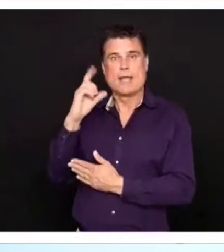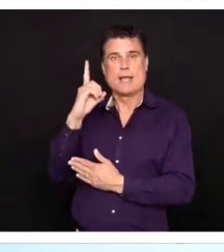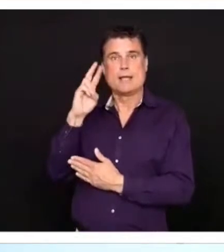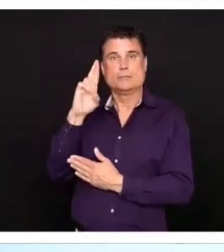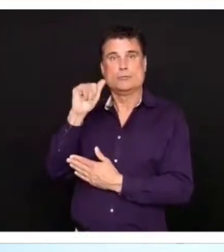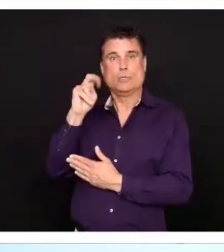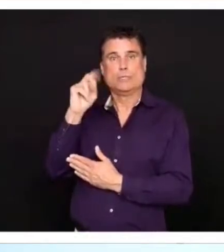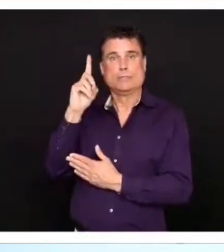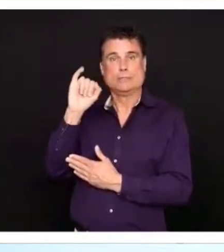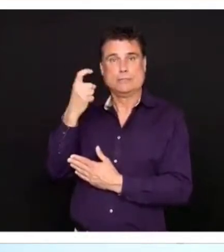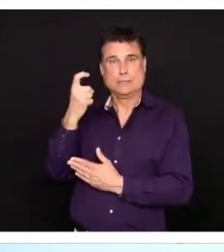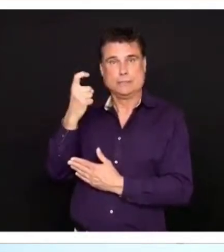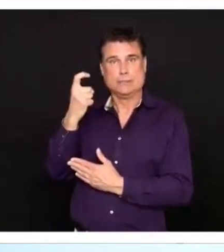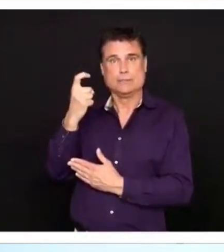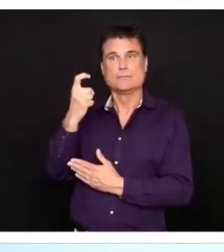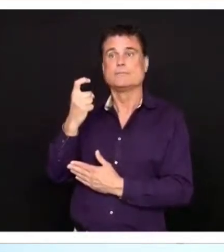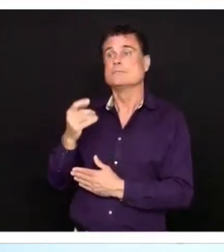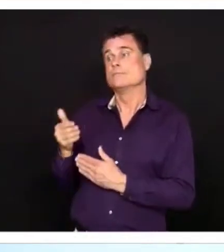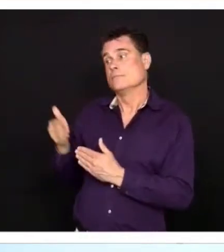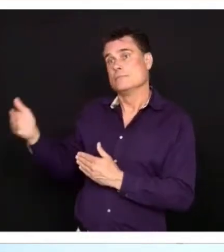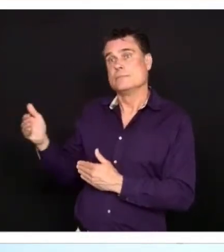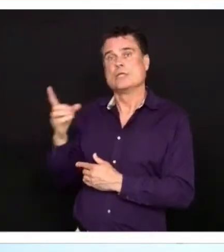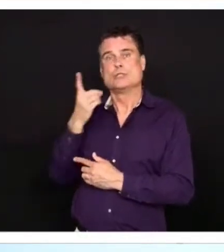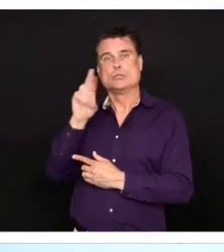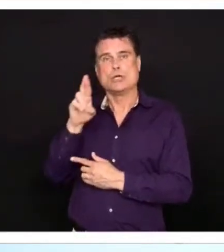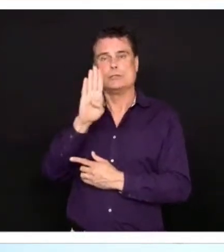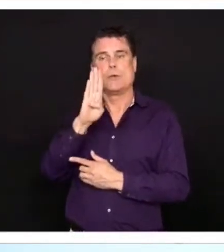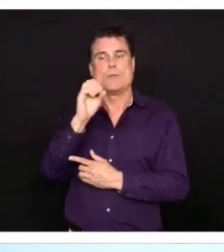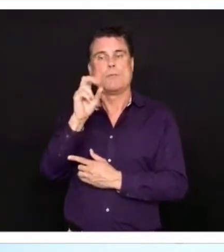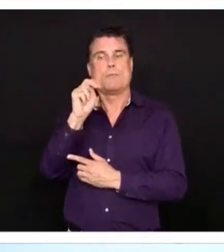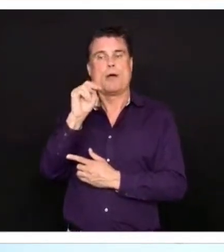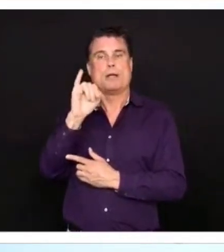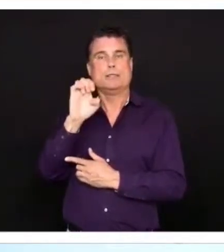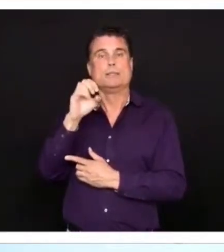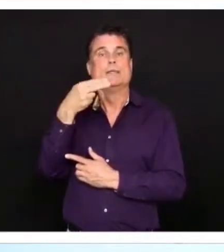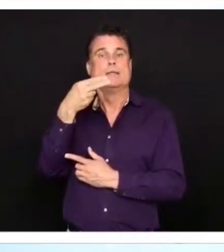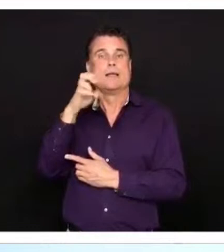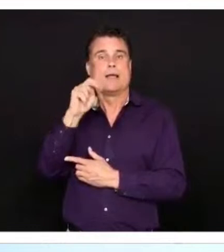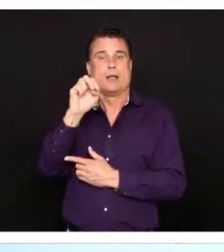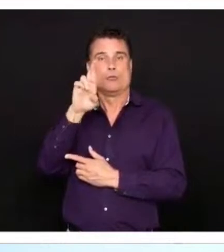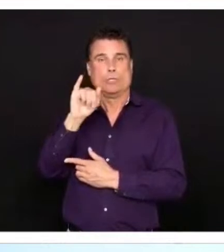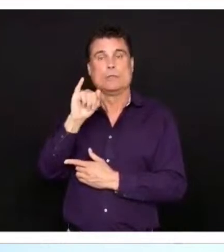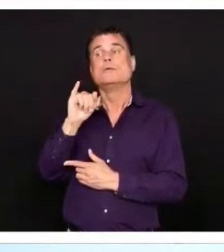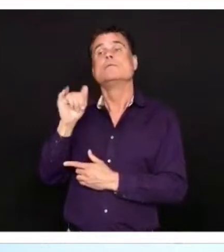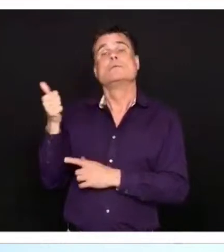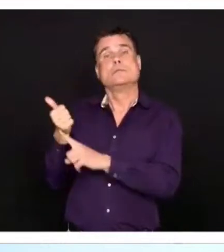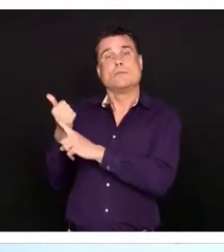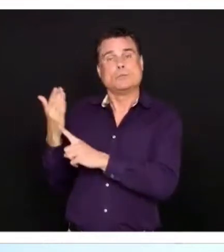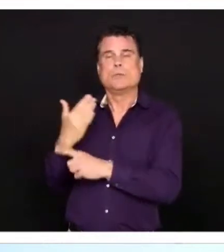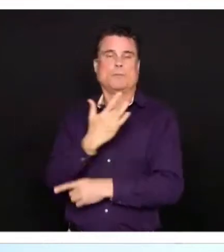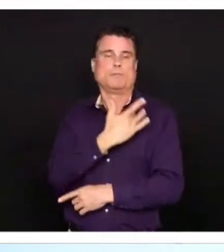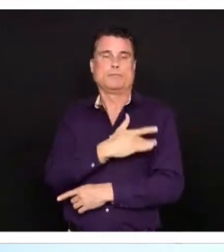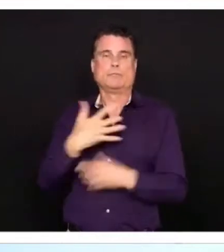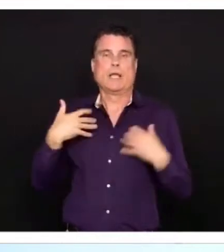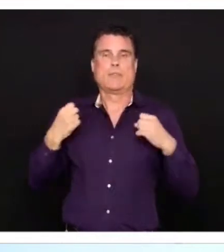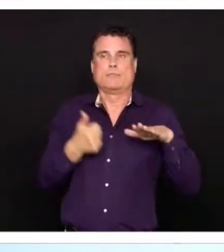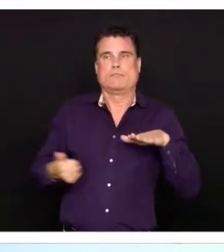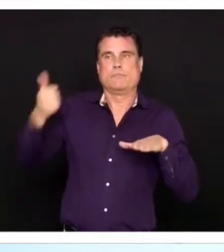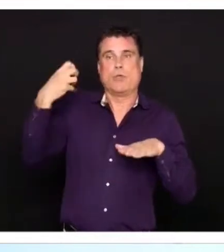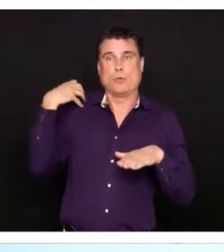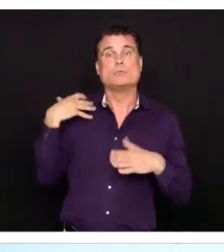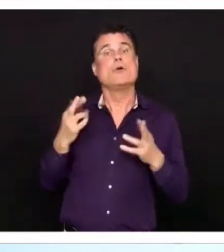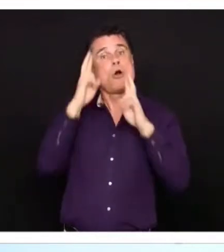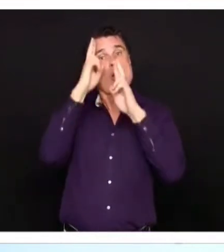the territories of the Lekwungen-speaking people of the Esquimalt and the Songhees First Nations. Before I start, I just want to